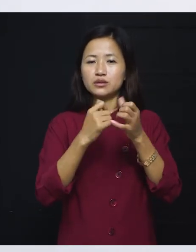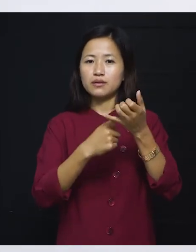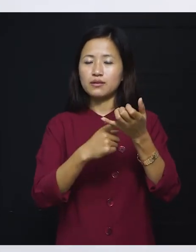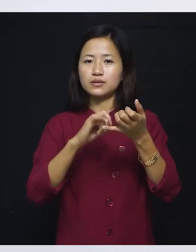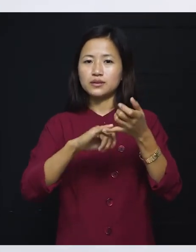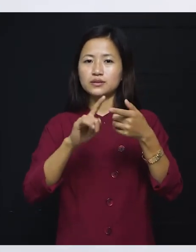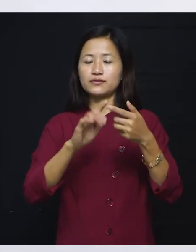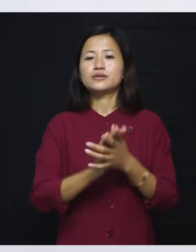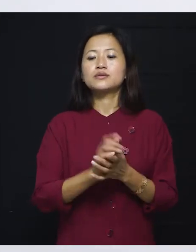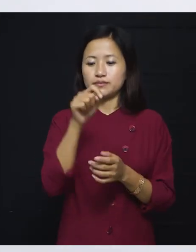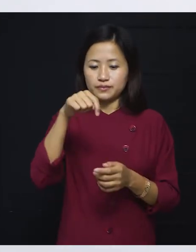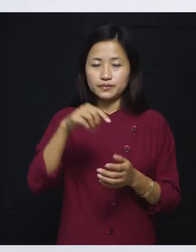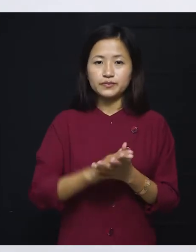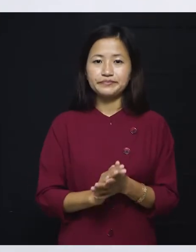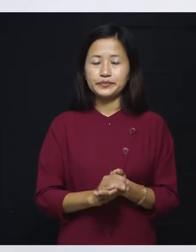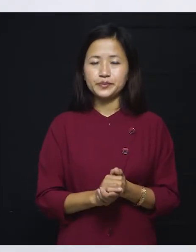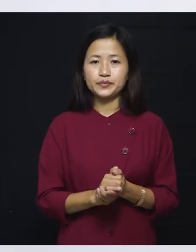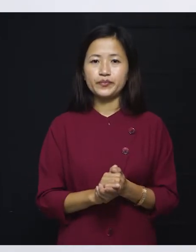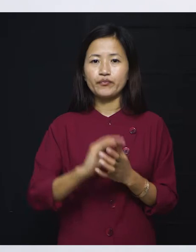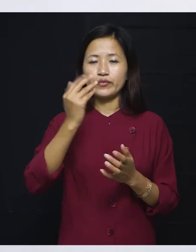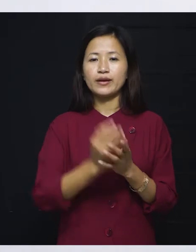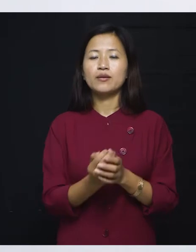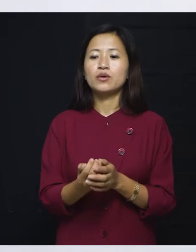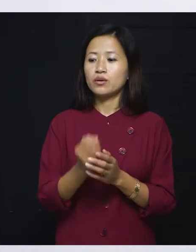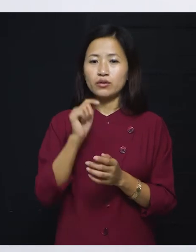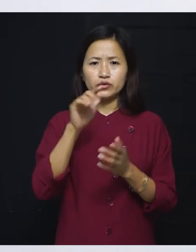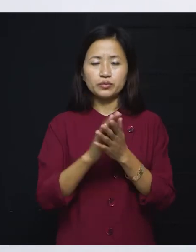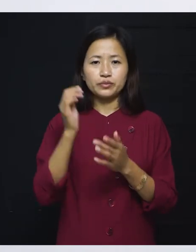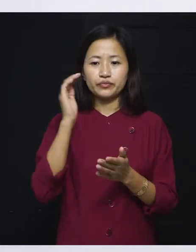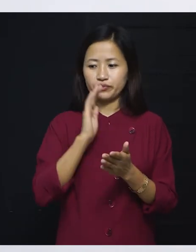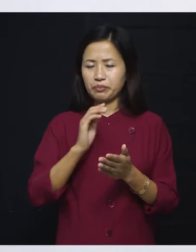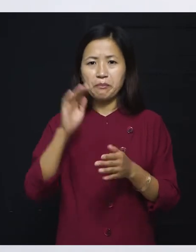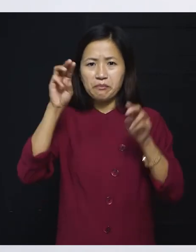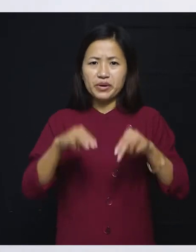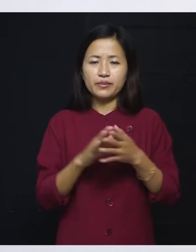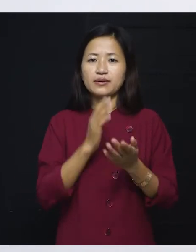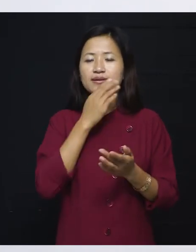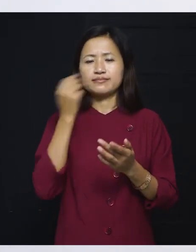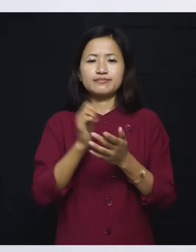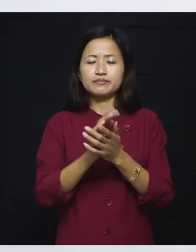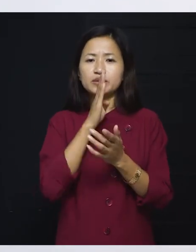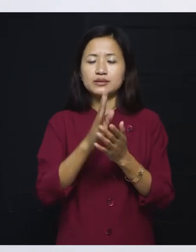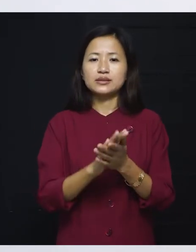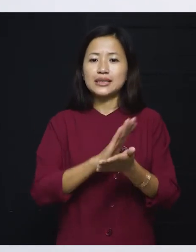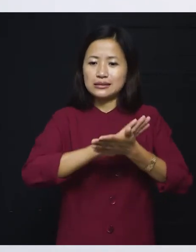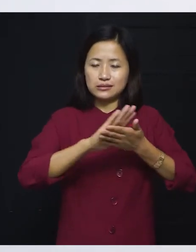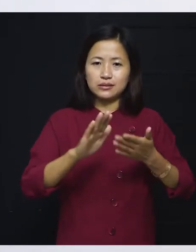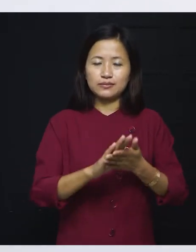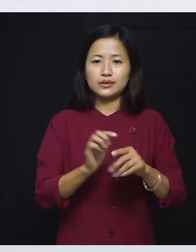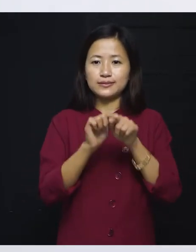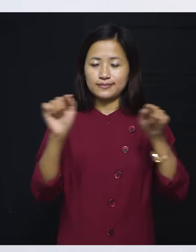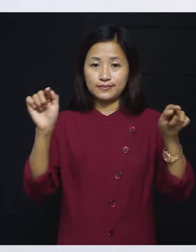if we are going to consider it this way, some of you may think that it's a complete sentence, because I said that a sentence will